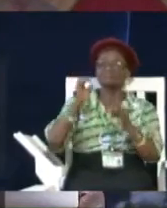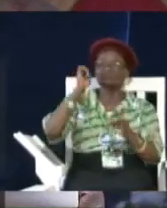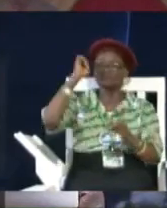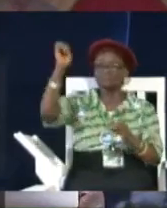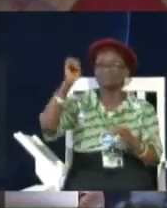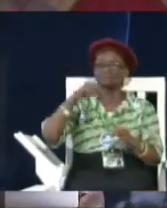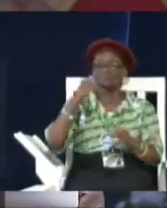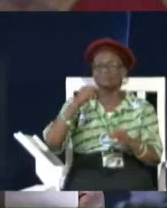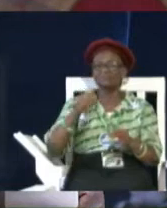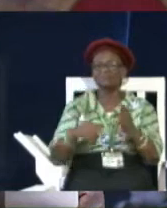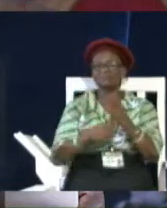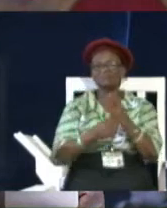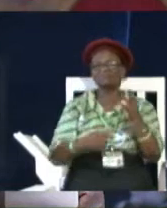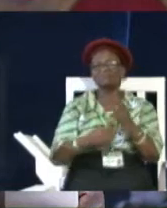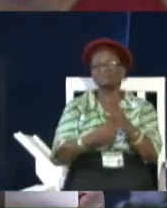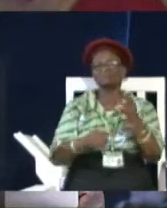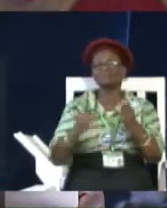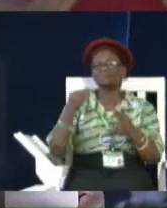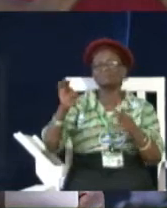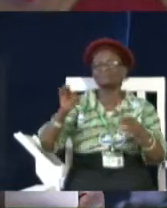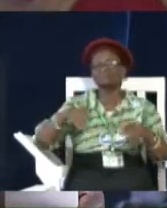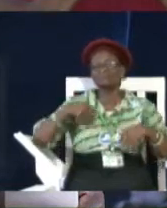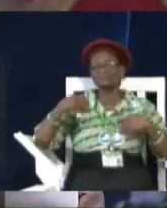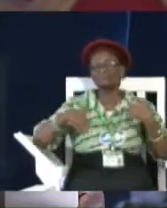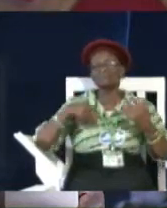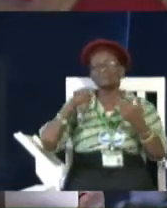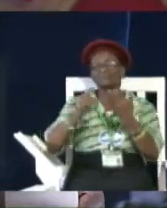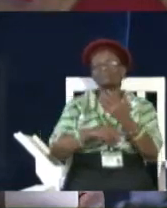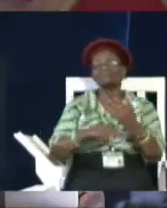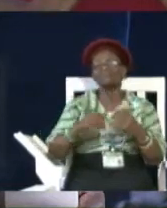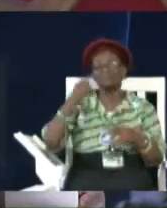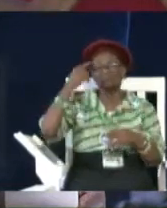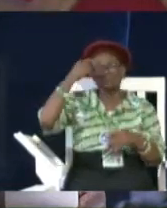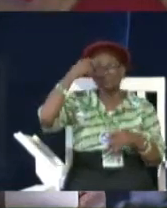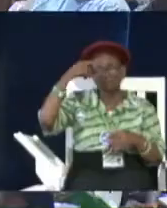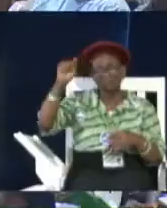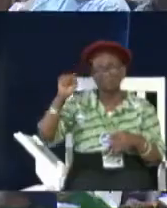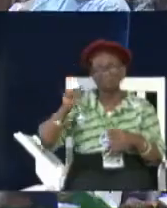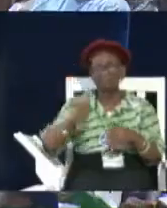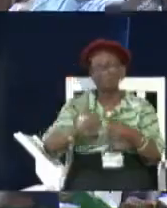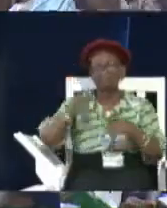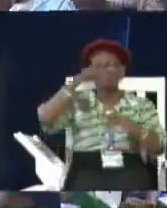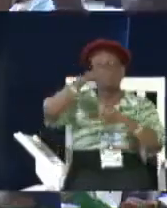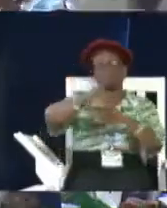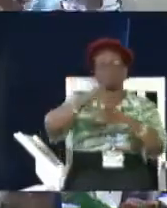gladness for tonight, somebody should shout hallelujah.